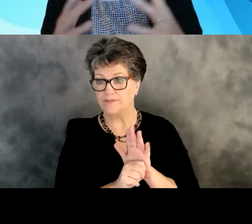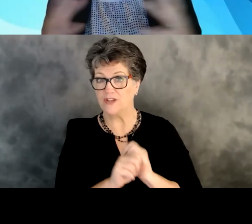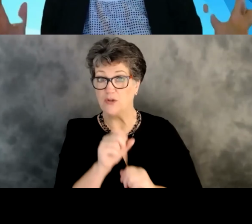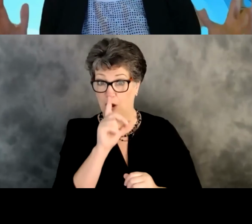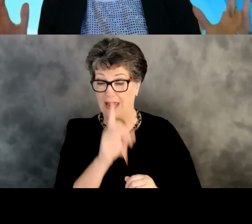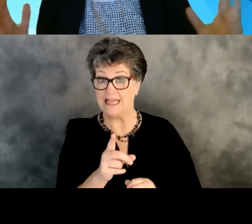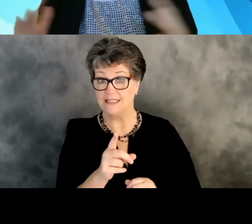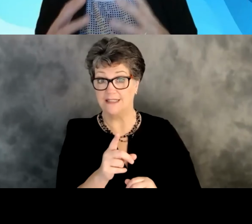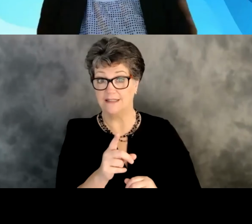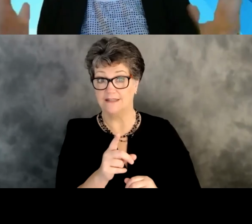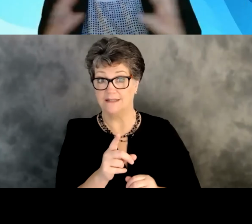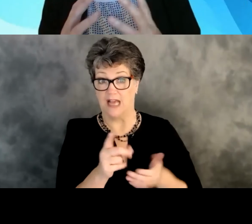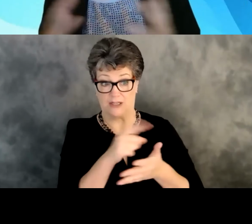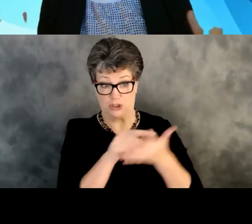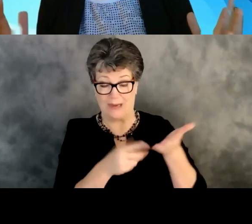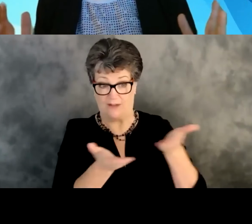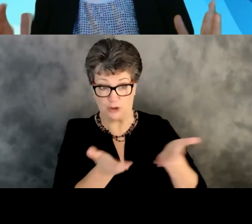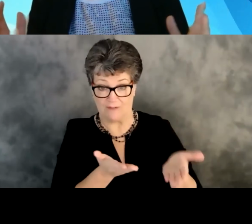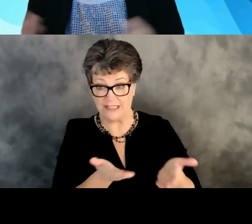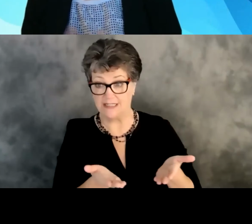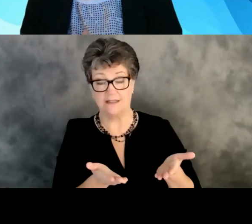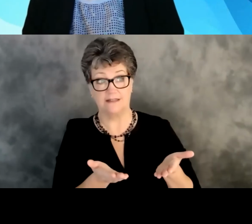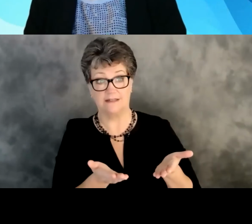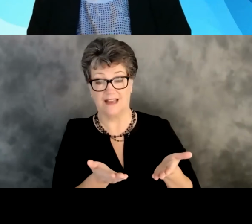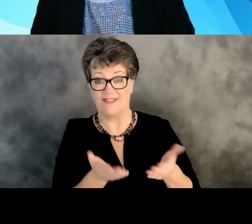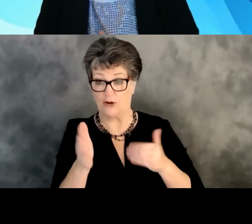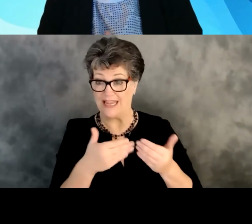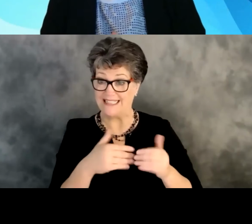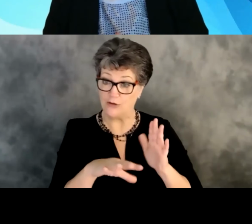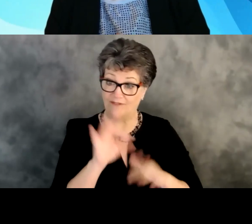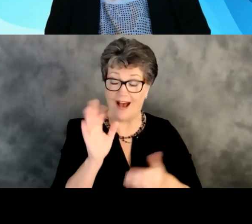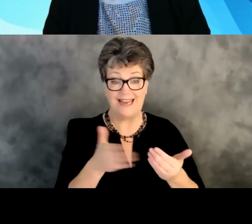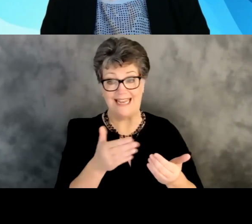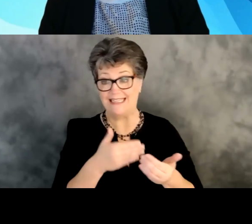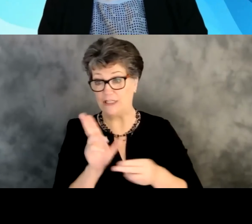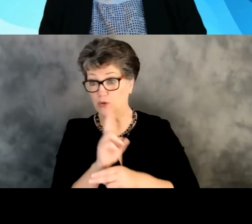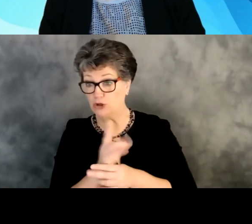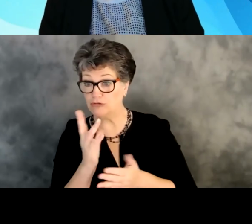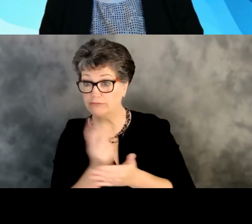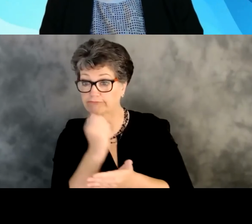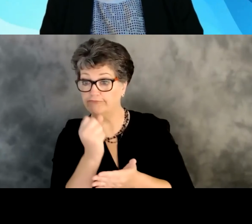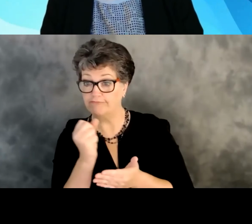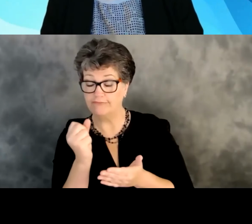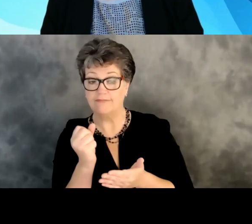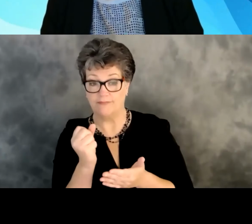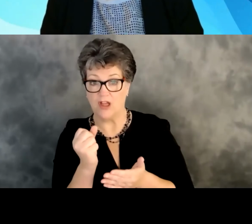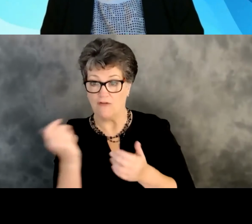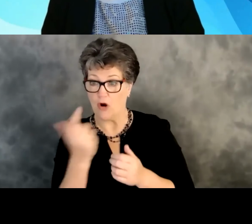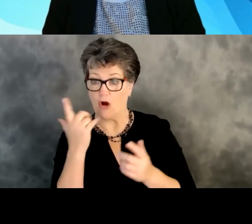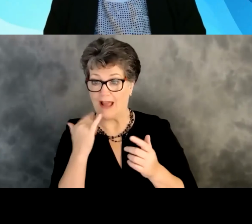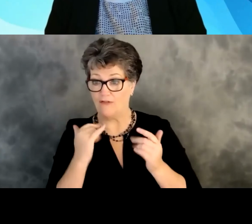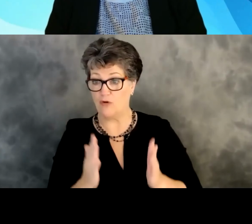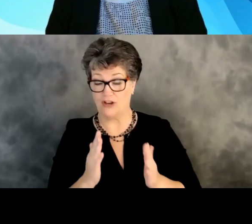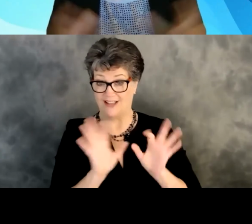these suite of services findable and accessible to all older Californians, disabled Californians, and family